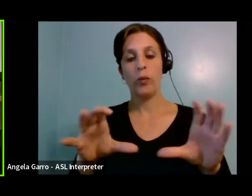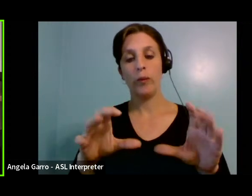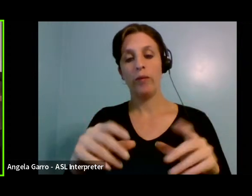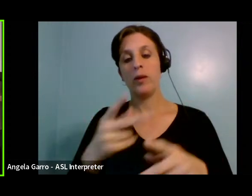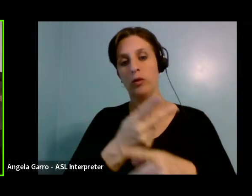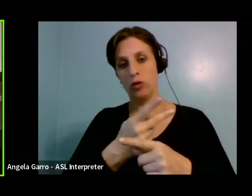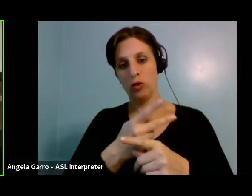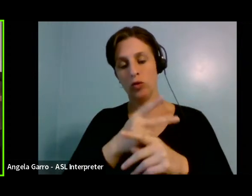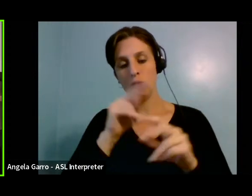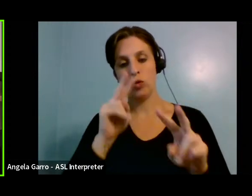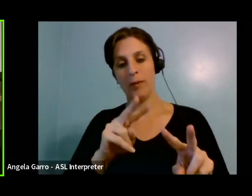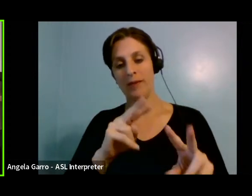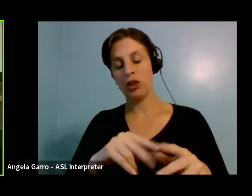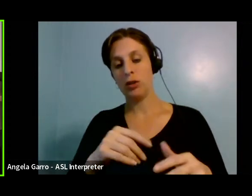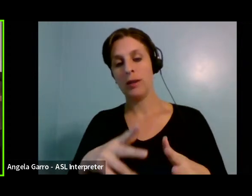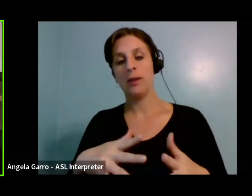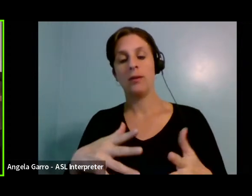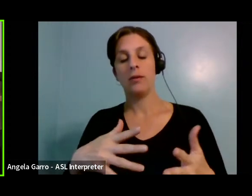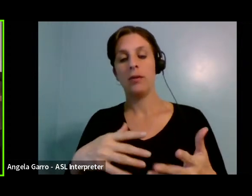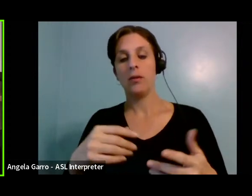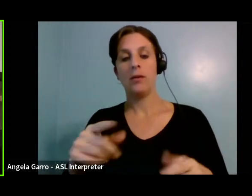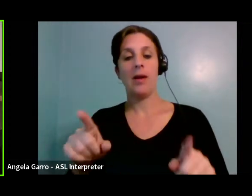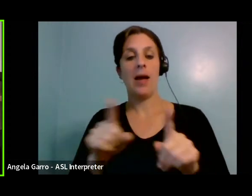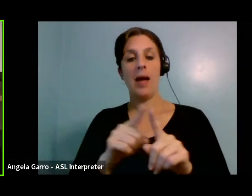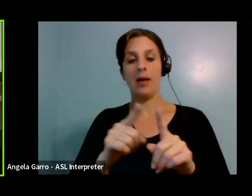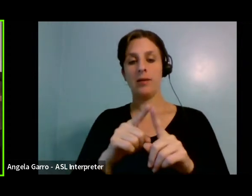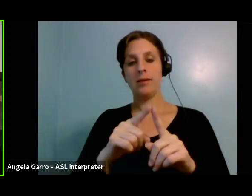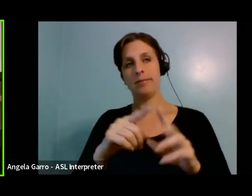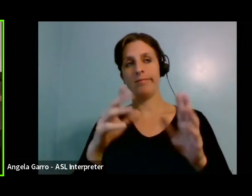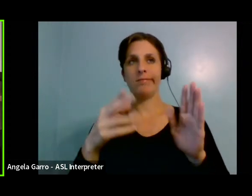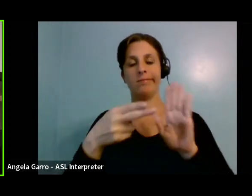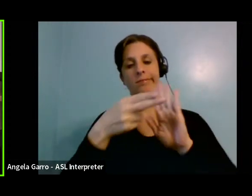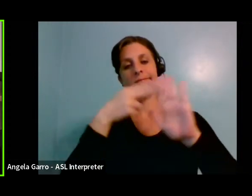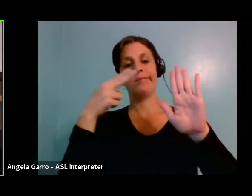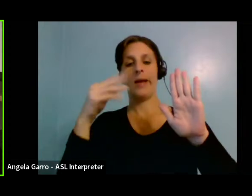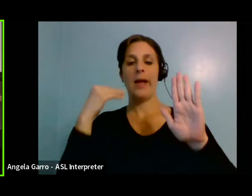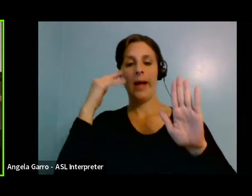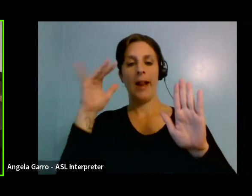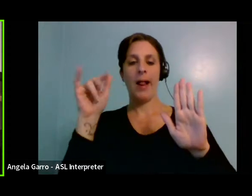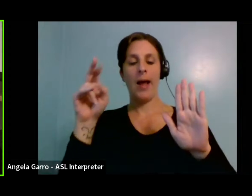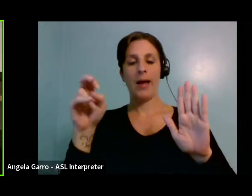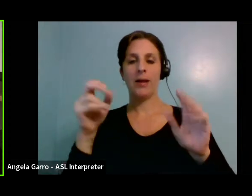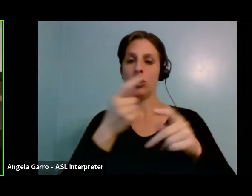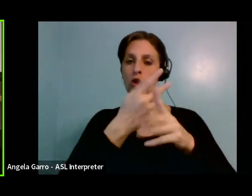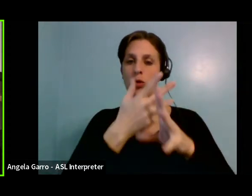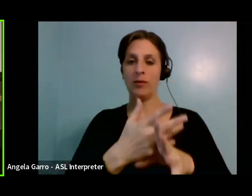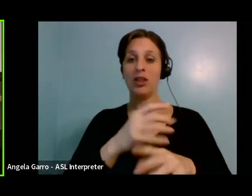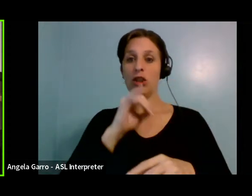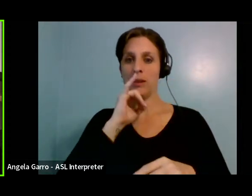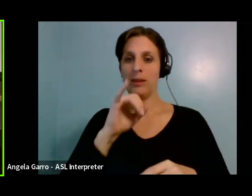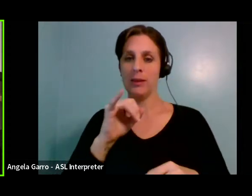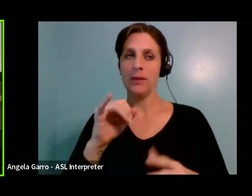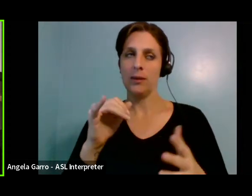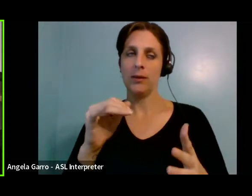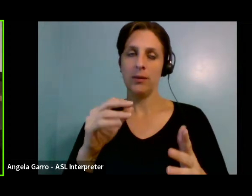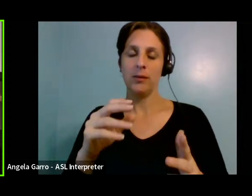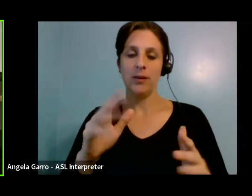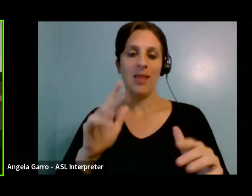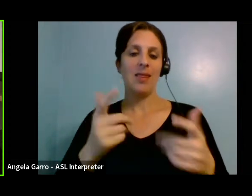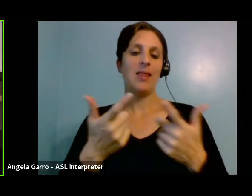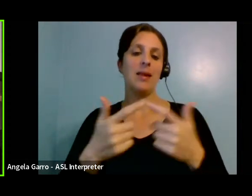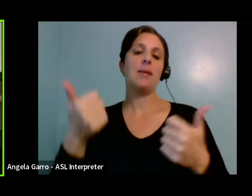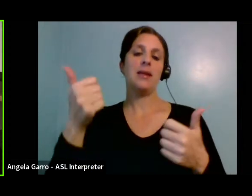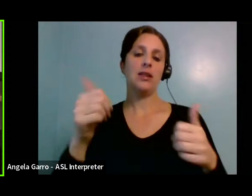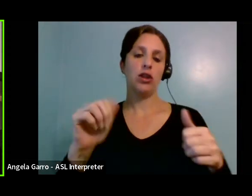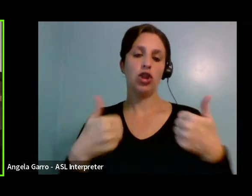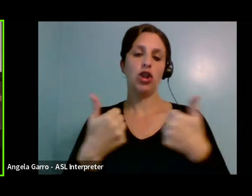supervision. And I would say, just as a punchline or a headline here, supervision has been the biggest challenge in how we